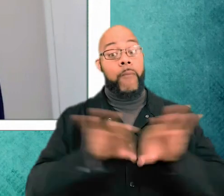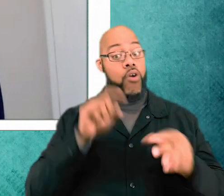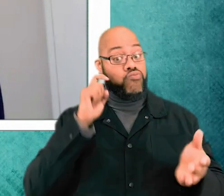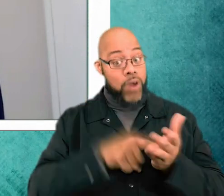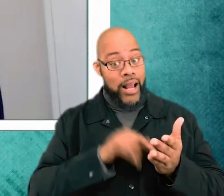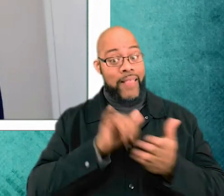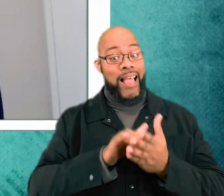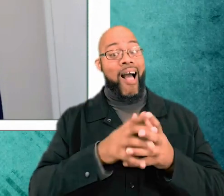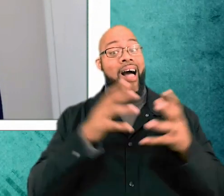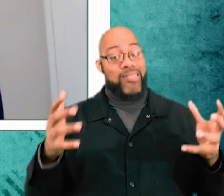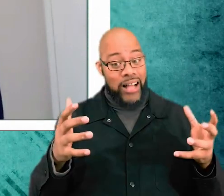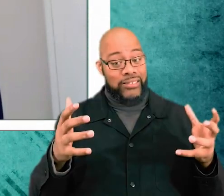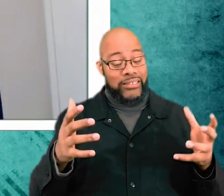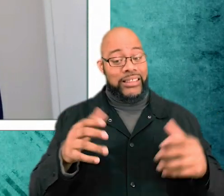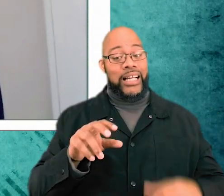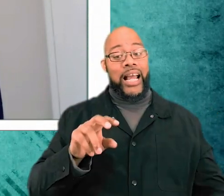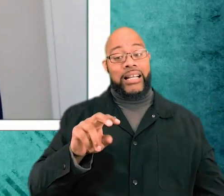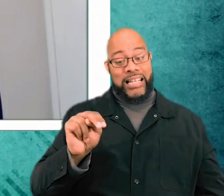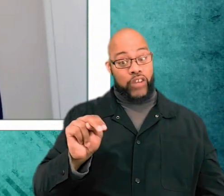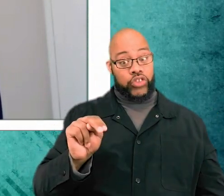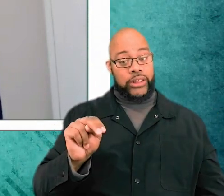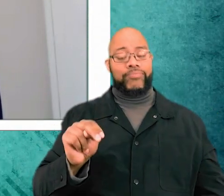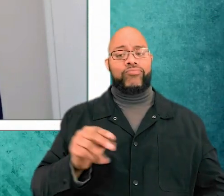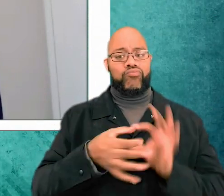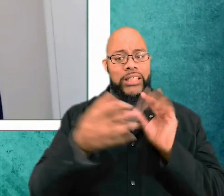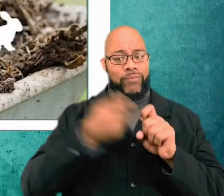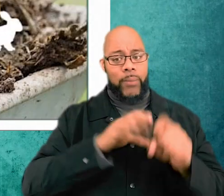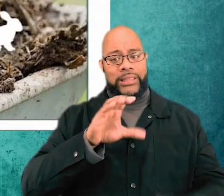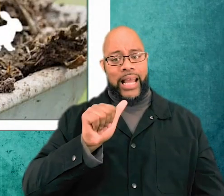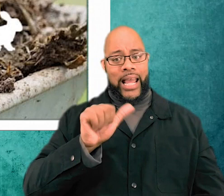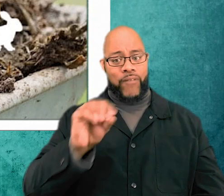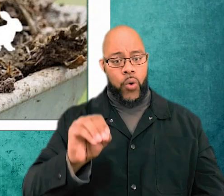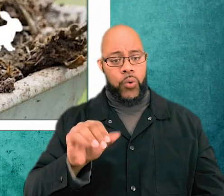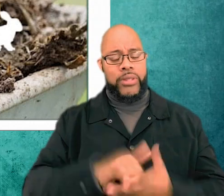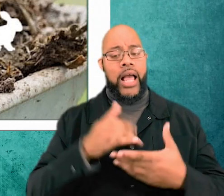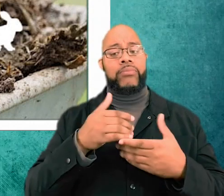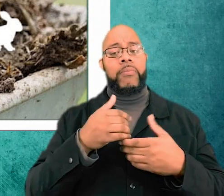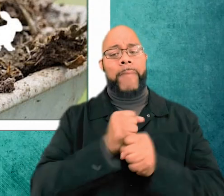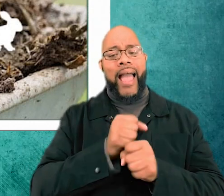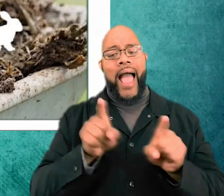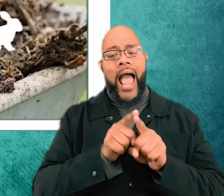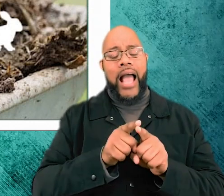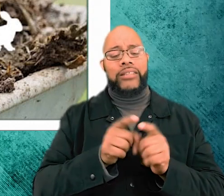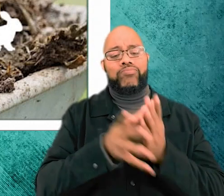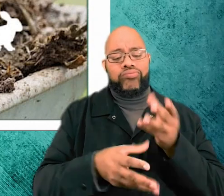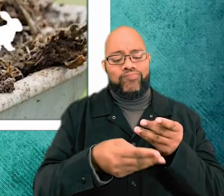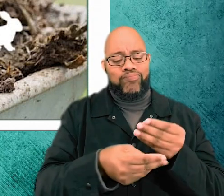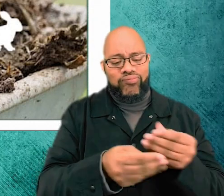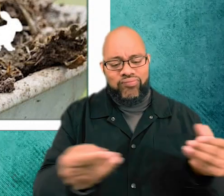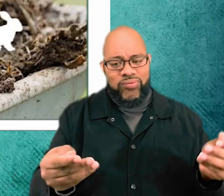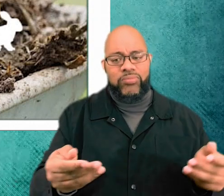that a significant volume of nitrous oxide is released from CAFOs. This is generated as manure breakdown over